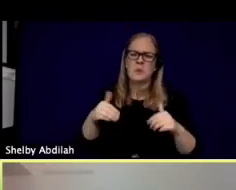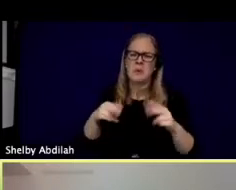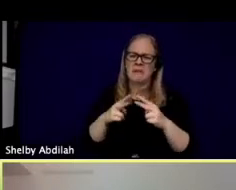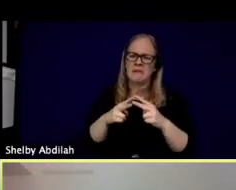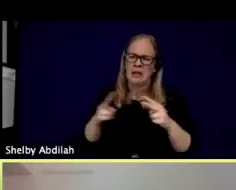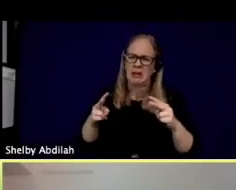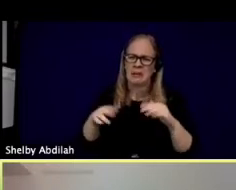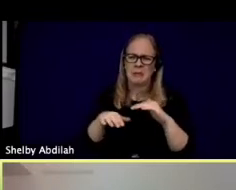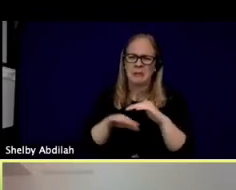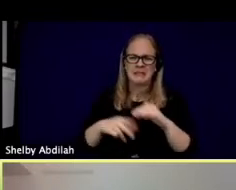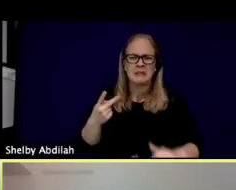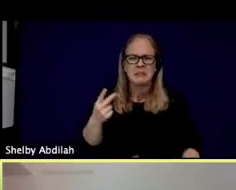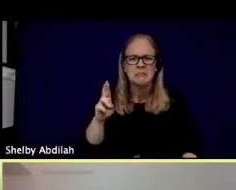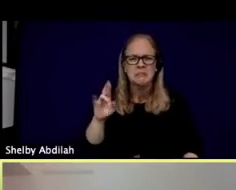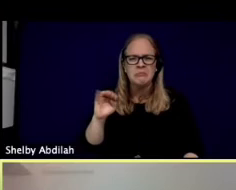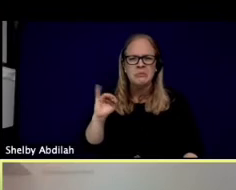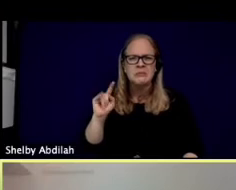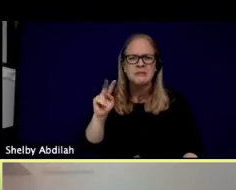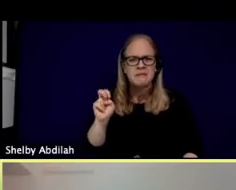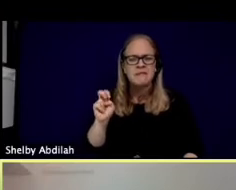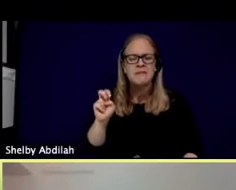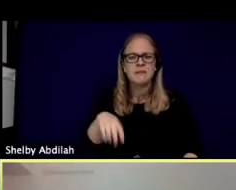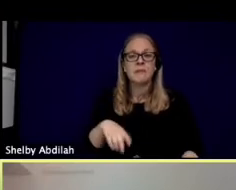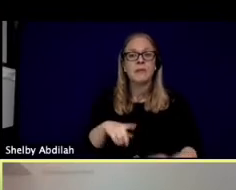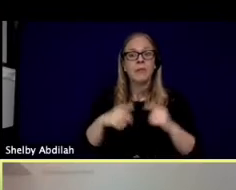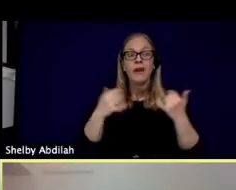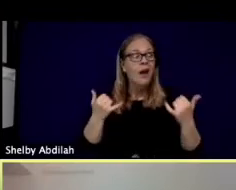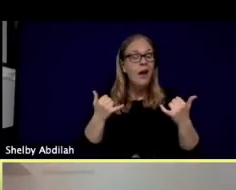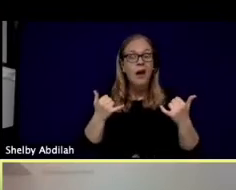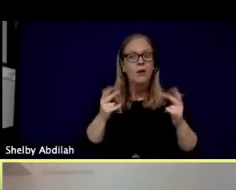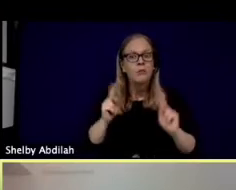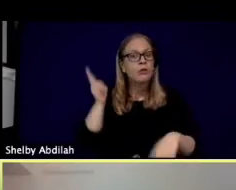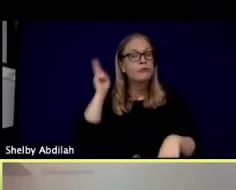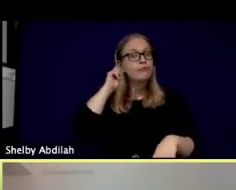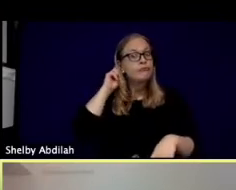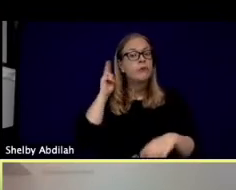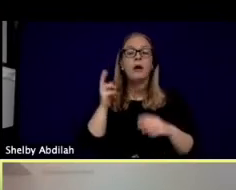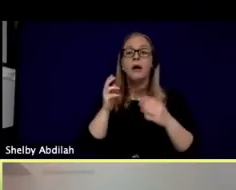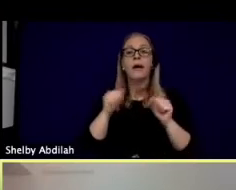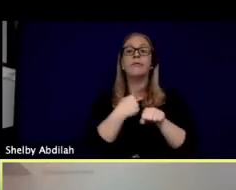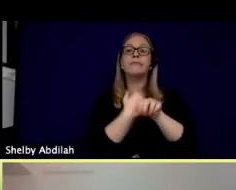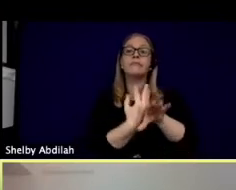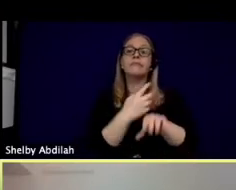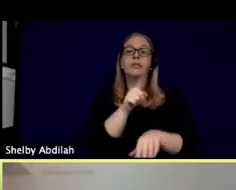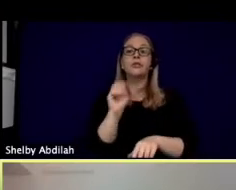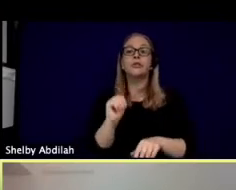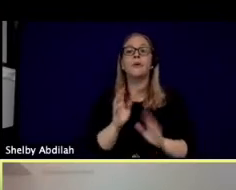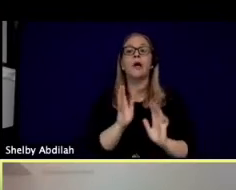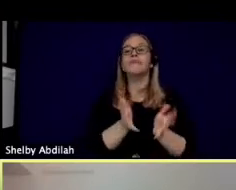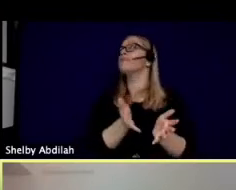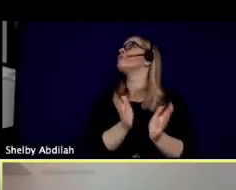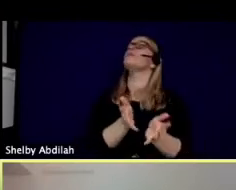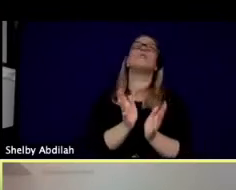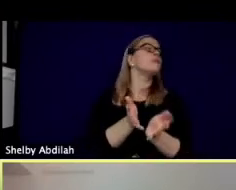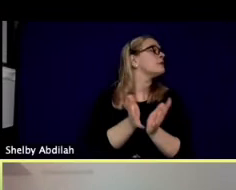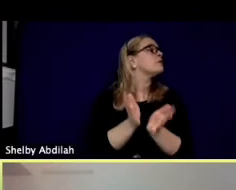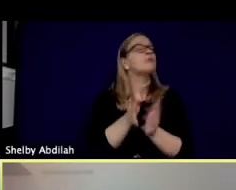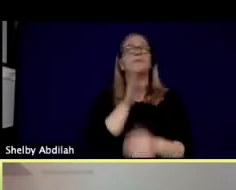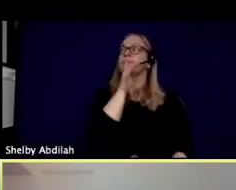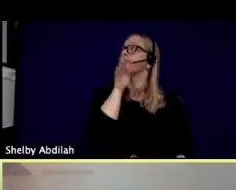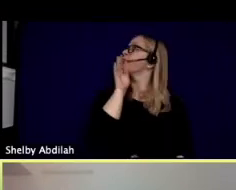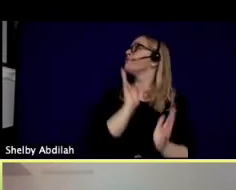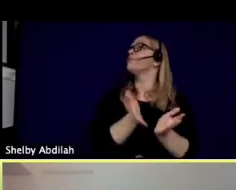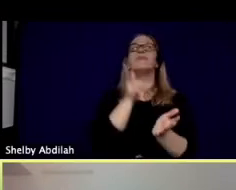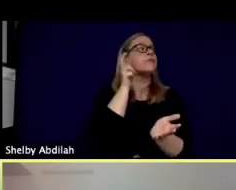you, I know many individuals are able to communicate with me via Zoom, and they don't even look at me. And I may not even have the captions on at